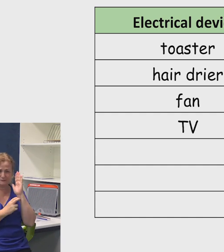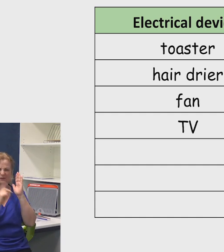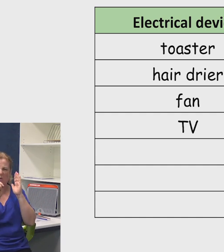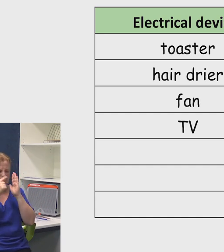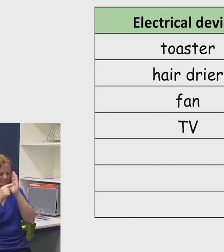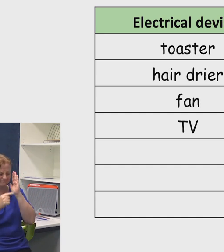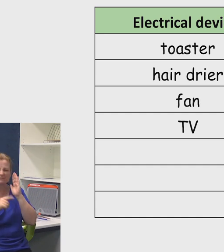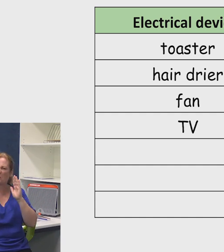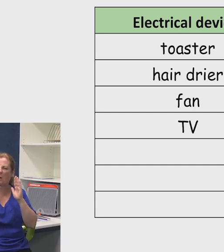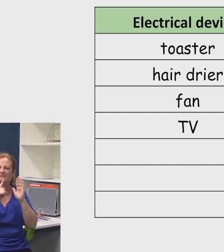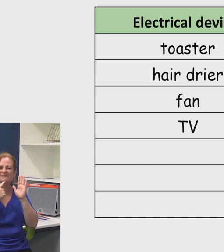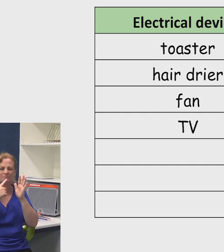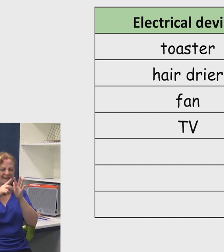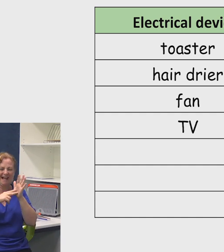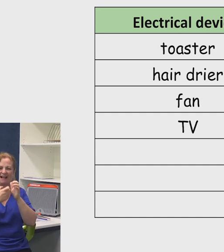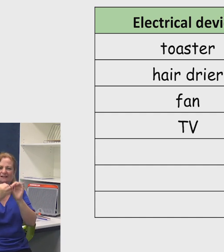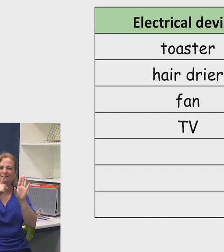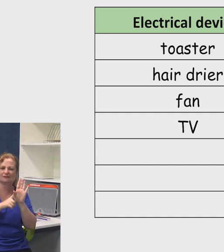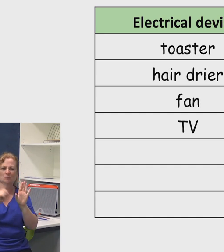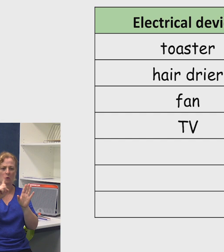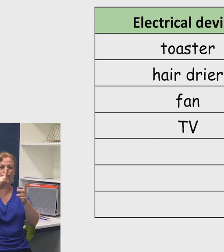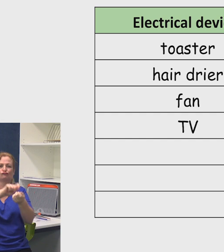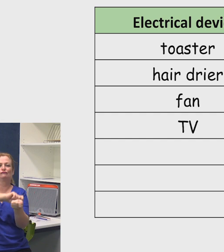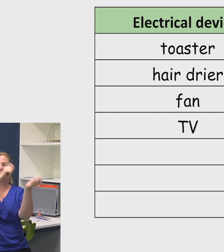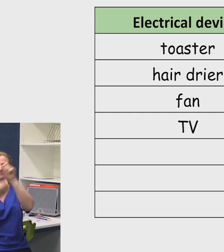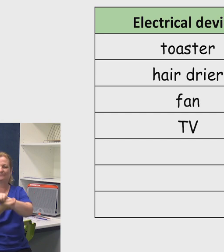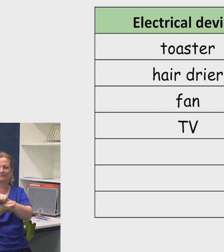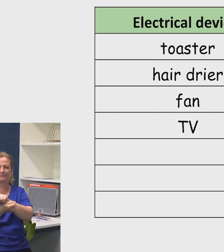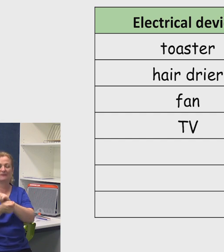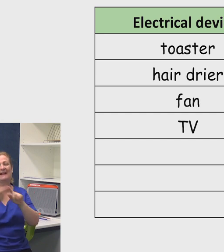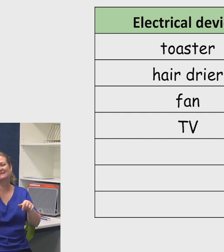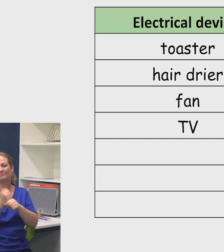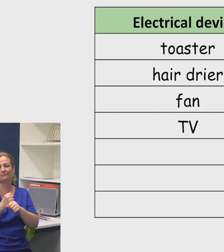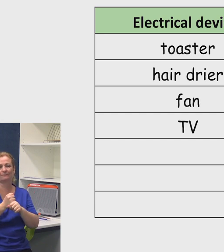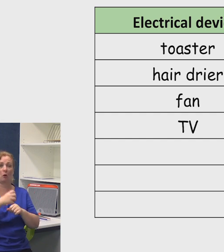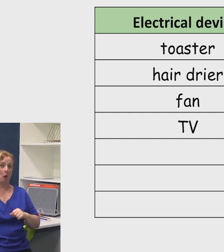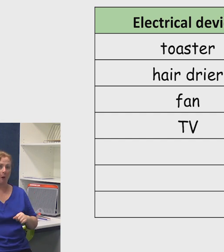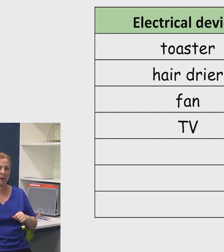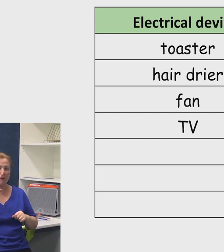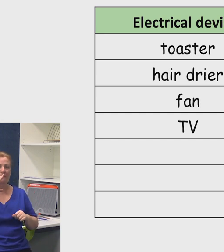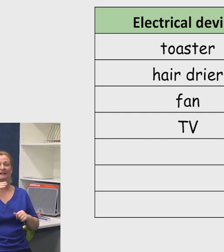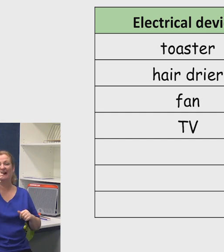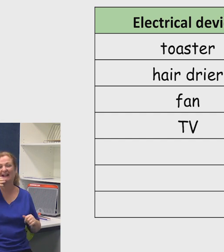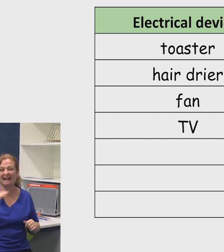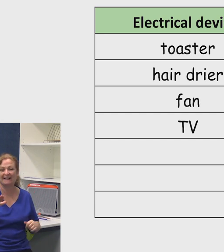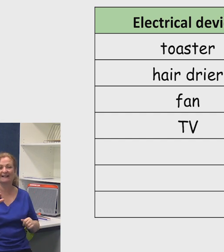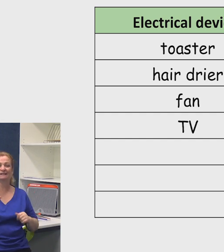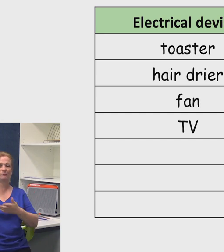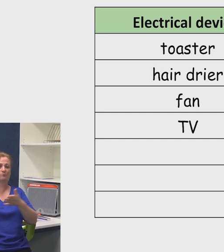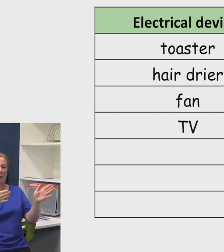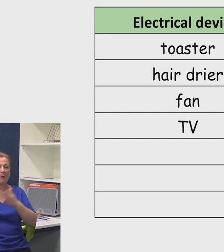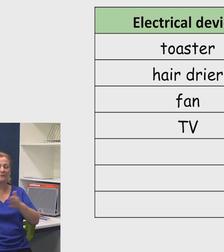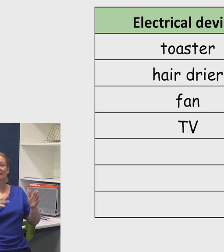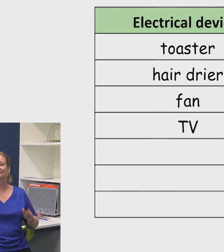it transforms electricity into. For example, light or heat or motion or